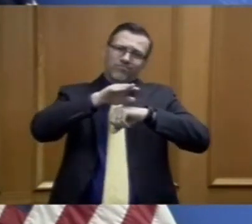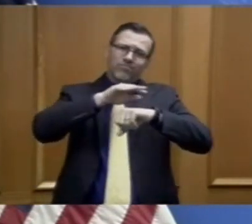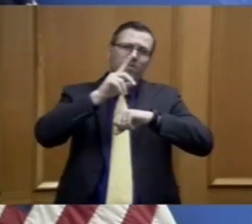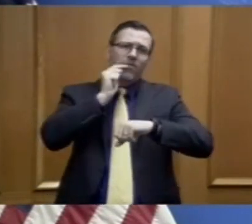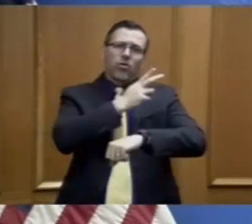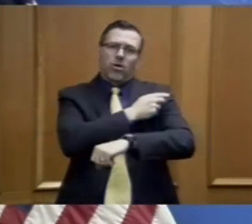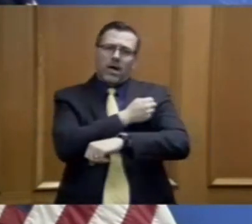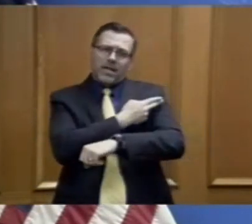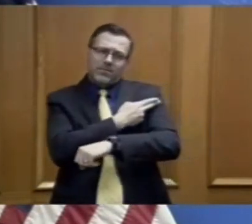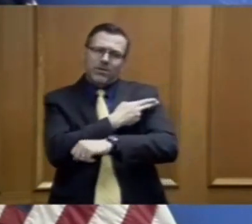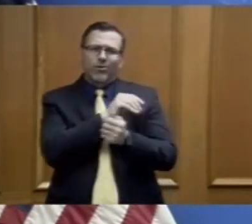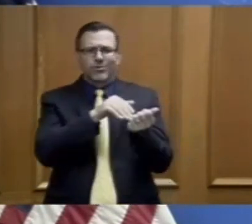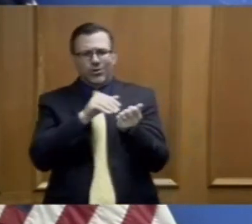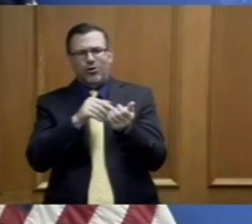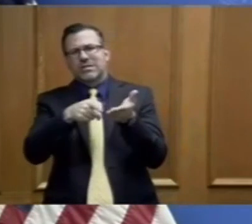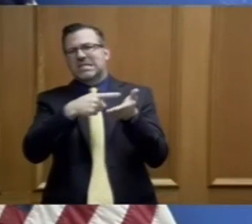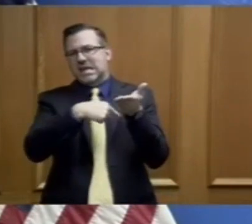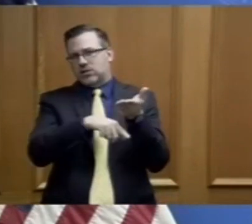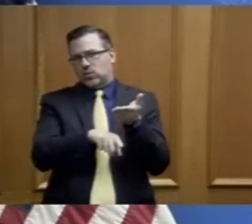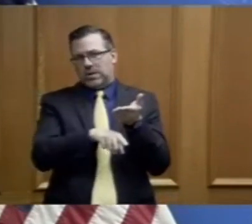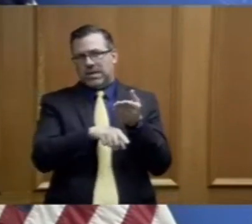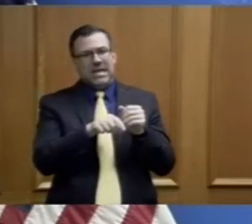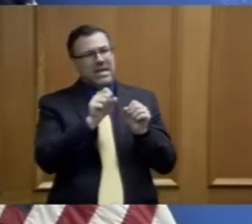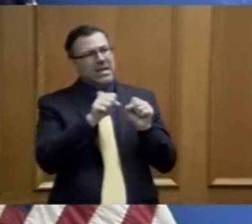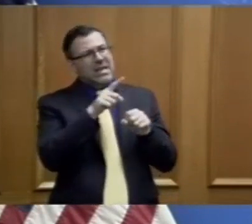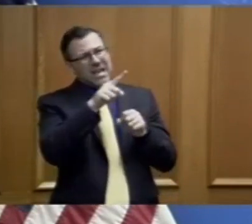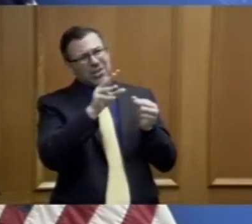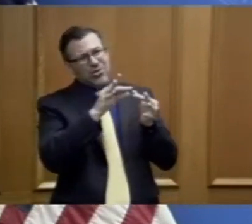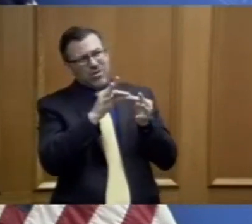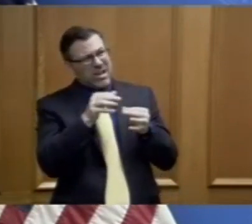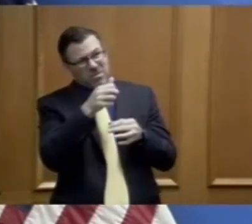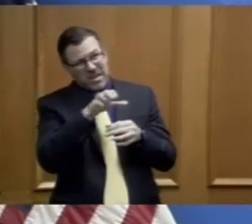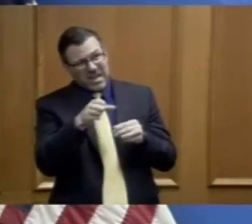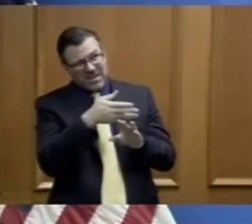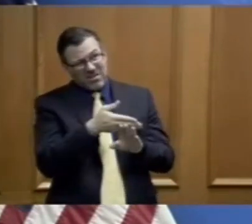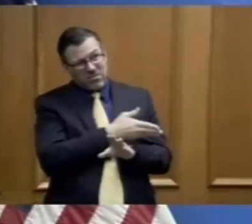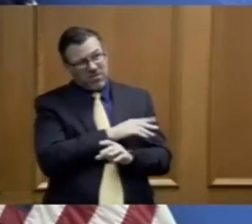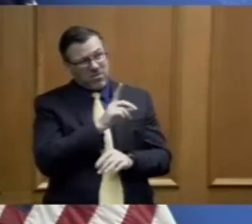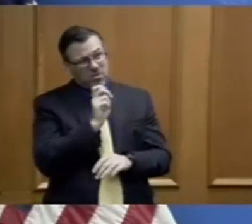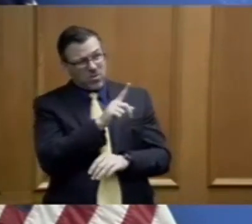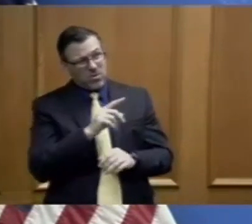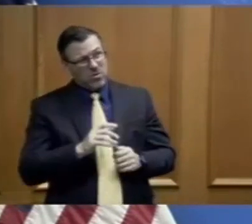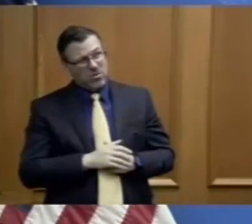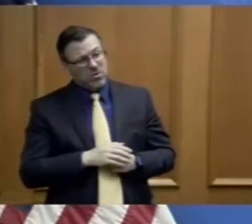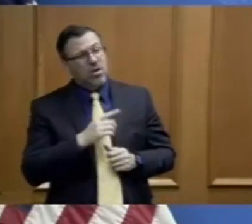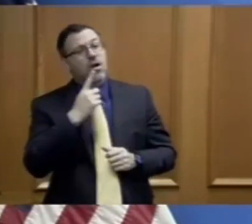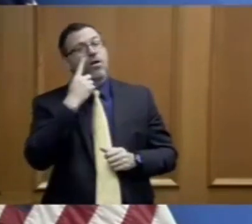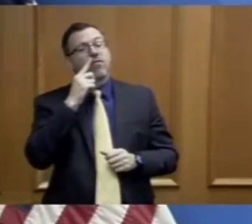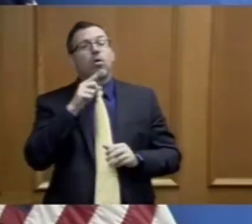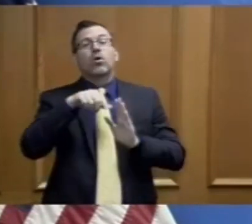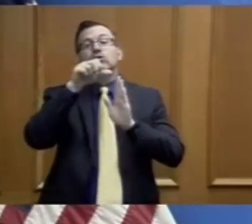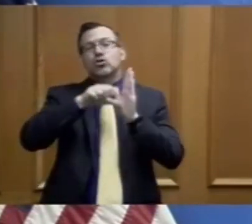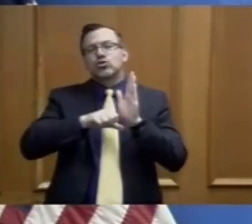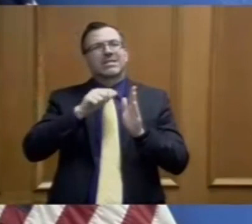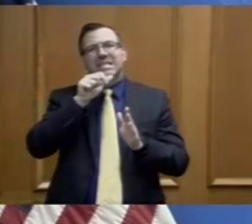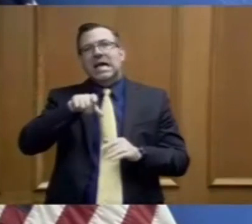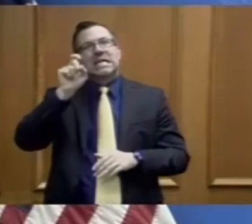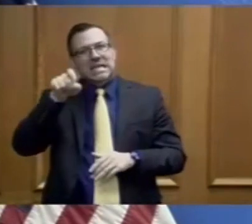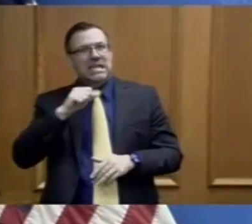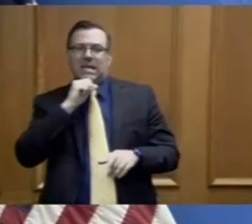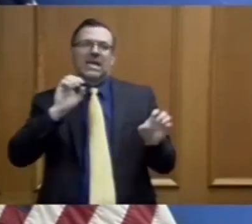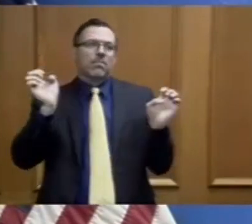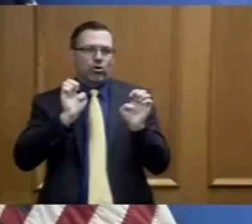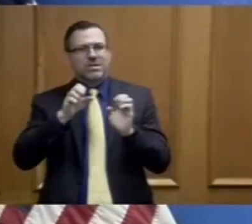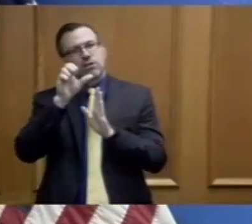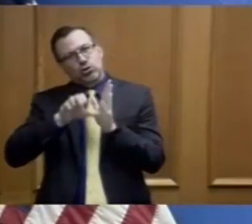week. But is there anything you can say now about what that guidance would entail when it comes to elective procedures, access to